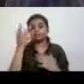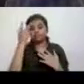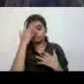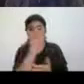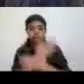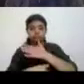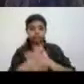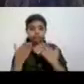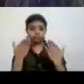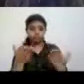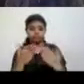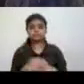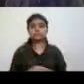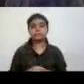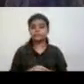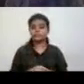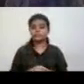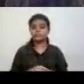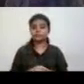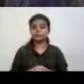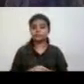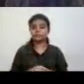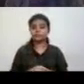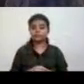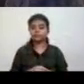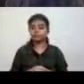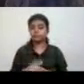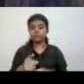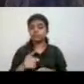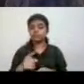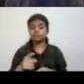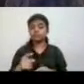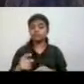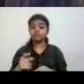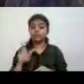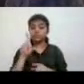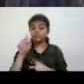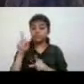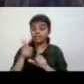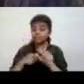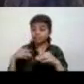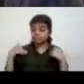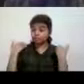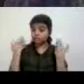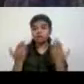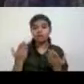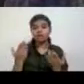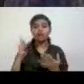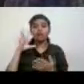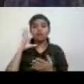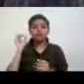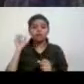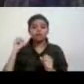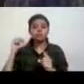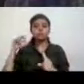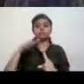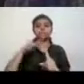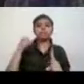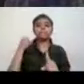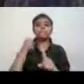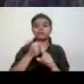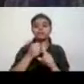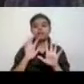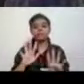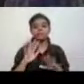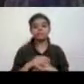Um, there's been a huge push in the last 10 years about neurodiversity, uh, which really